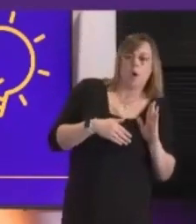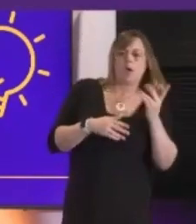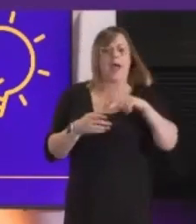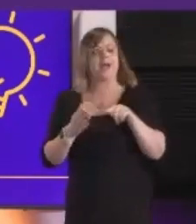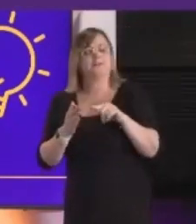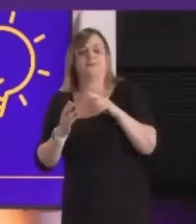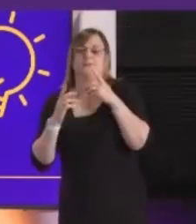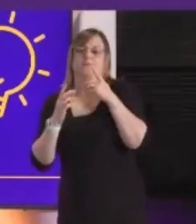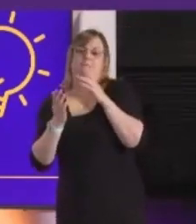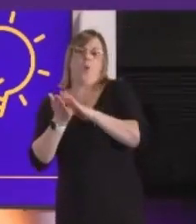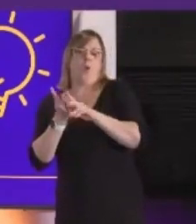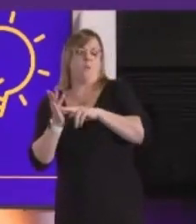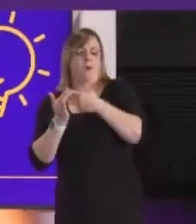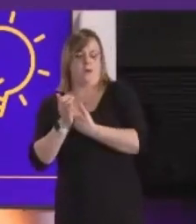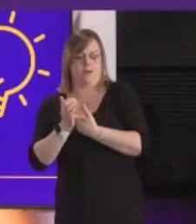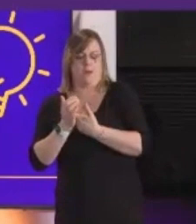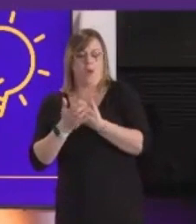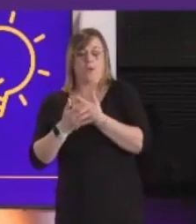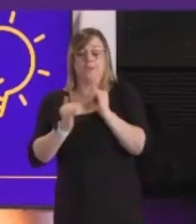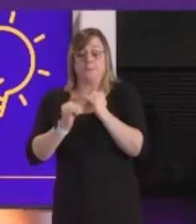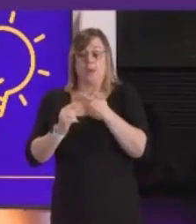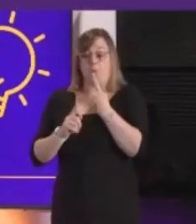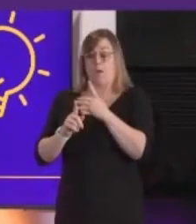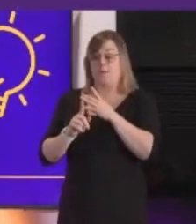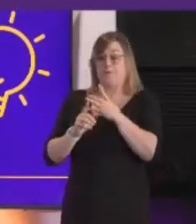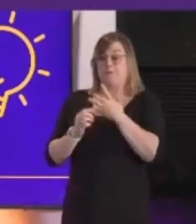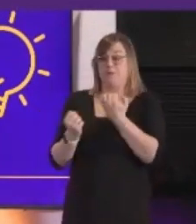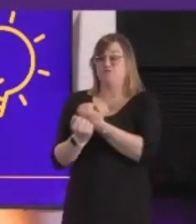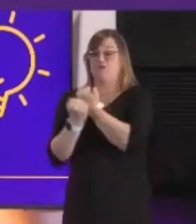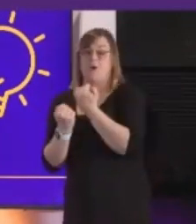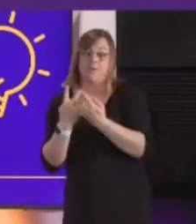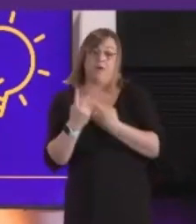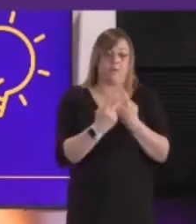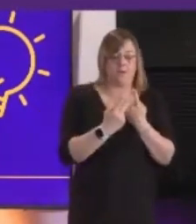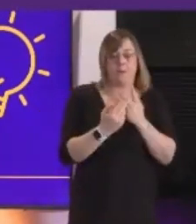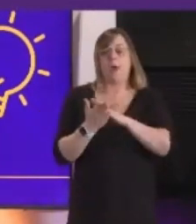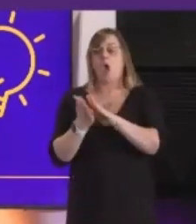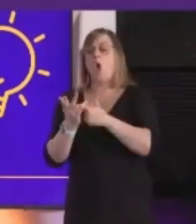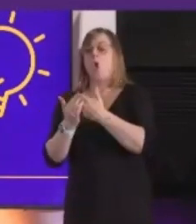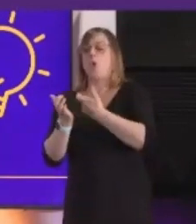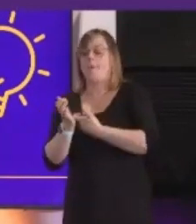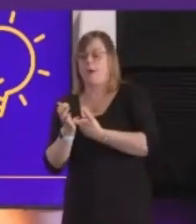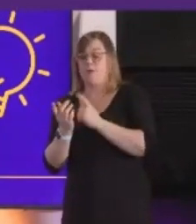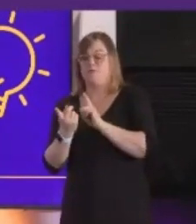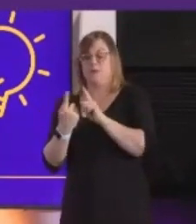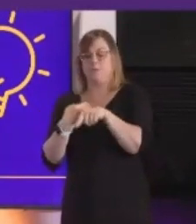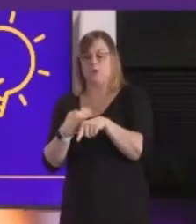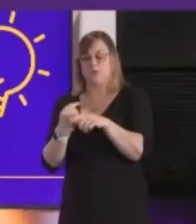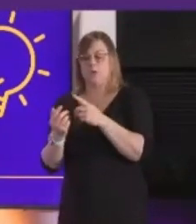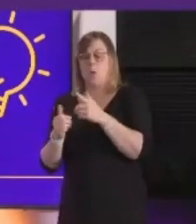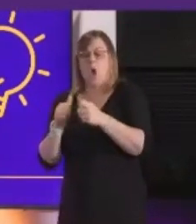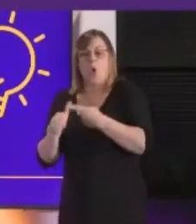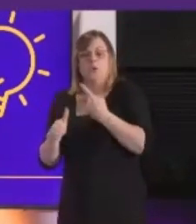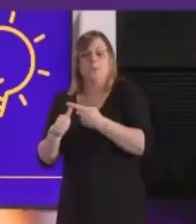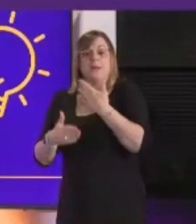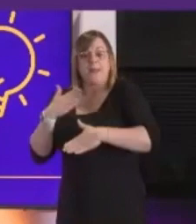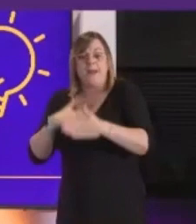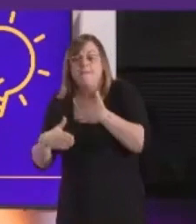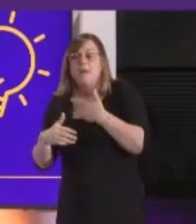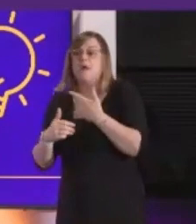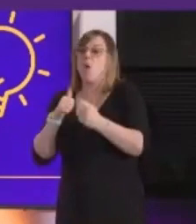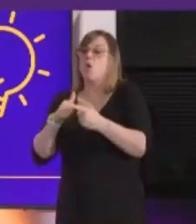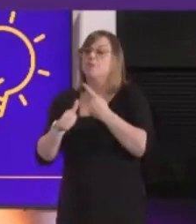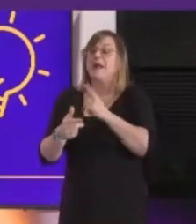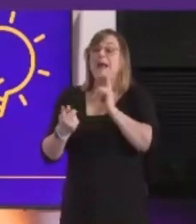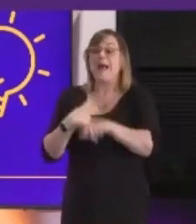be more driven by one or the other, but our Homer response is when we do those automatic behaviours, automatic